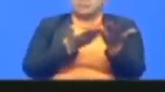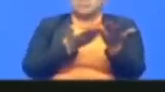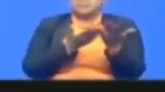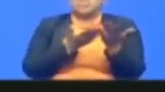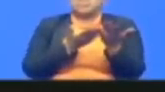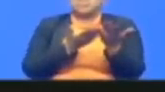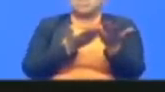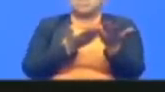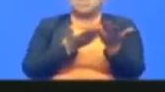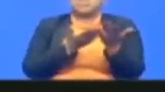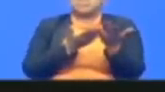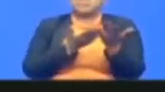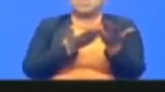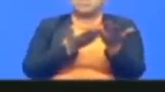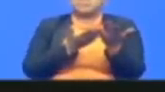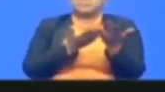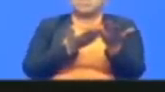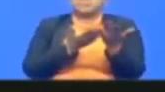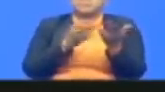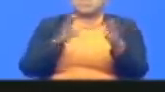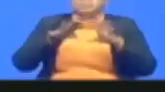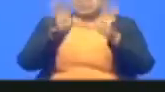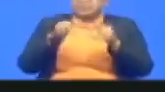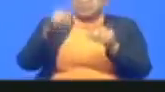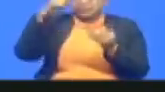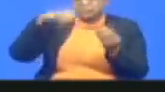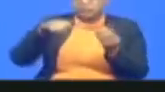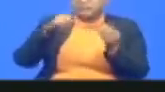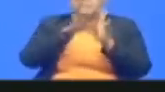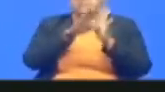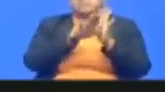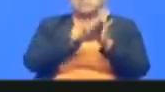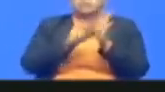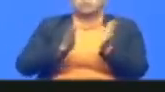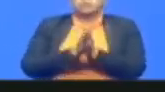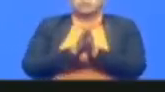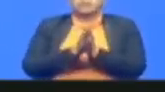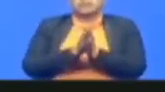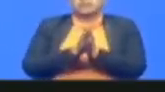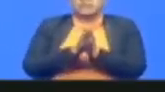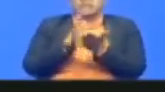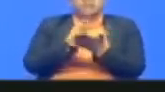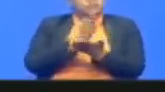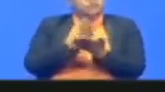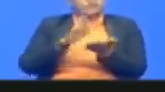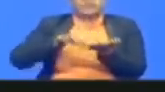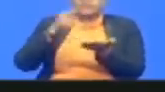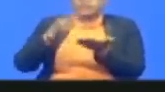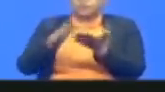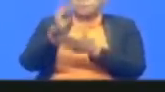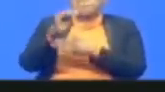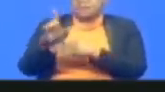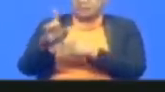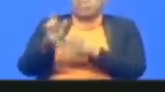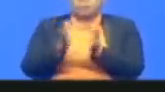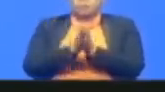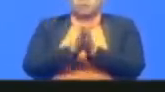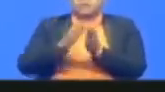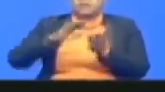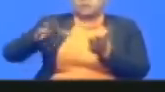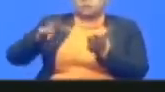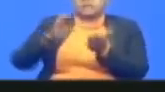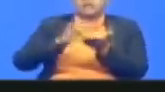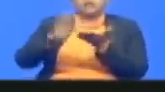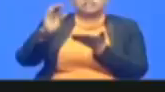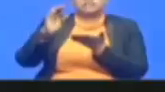I should submit a budget policy statement together with the Division of Revenue Bill, together with the county allocation of revenue and